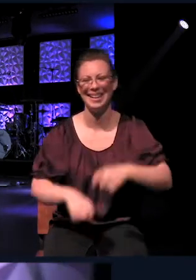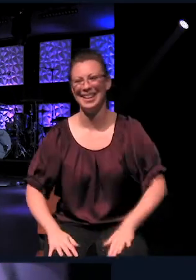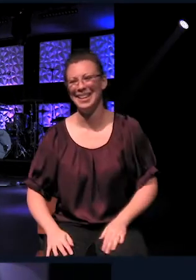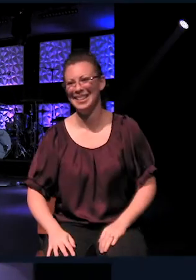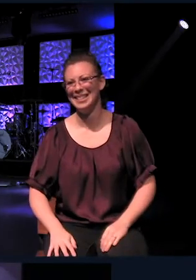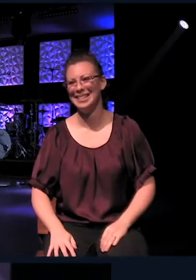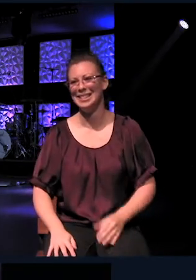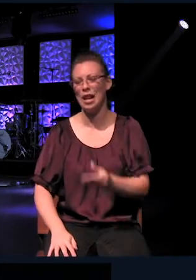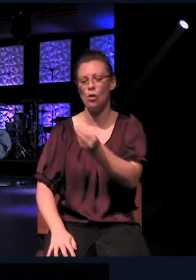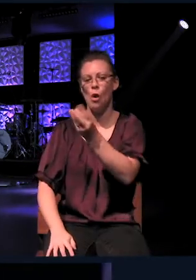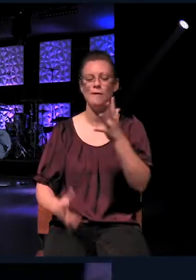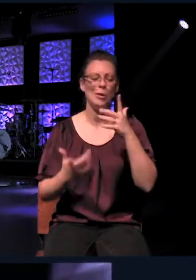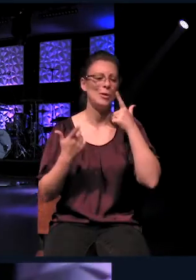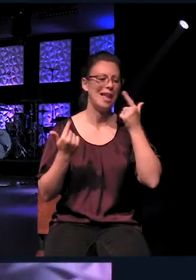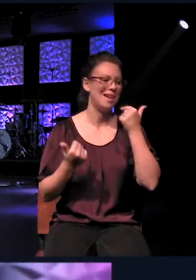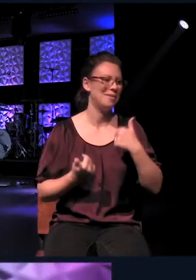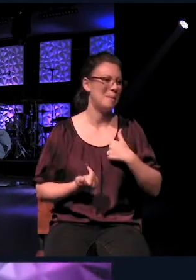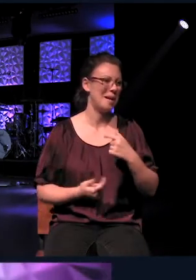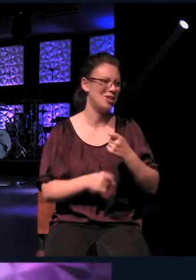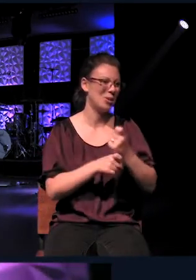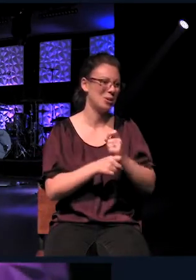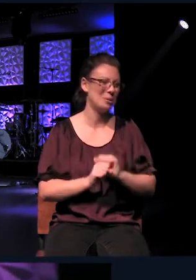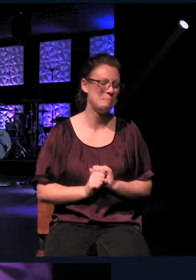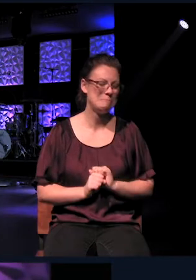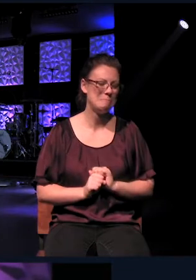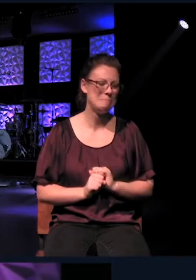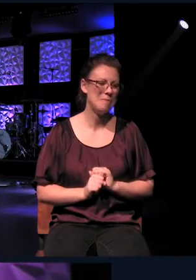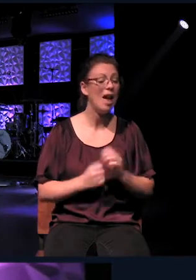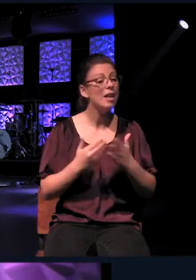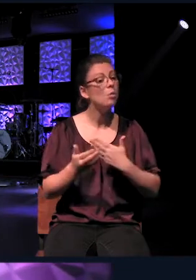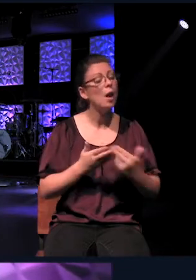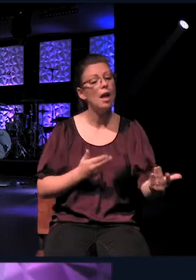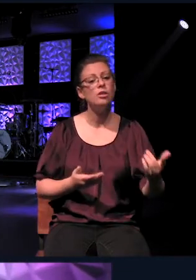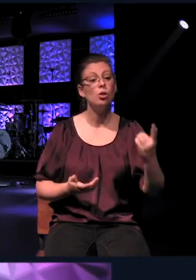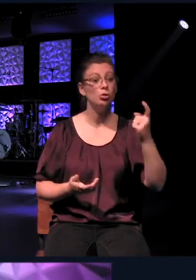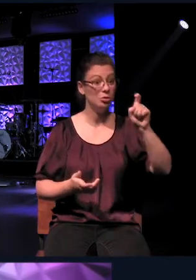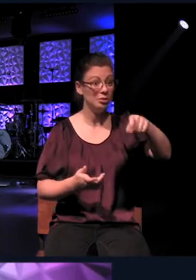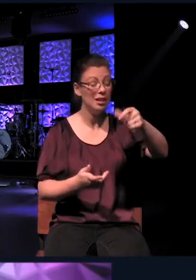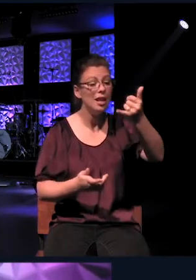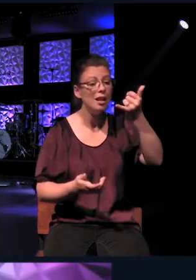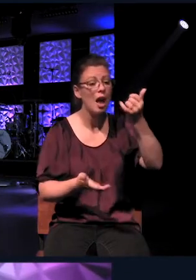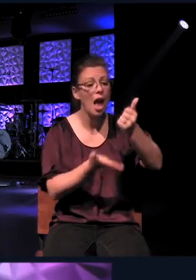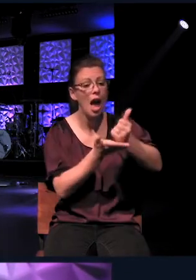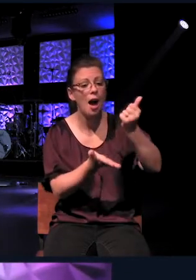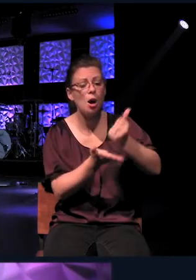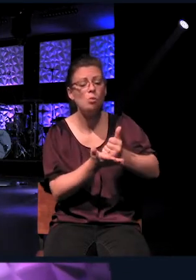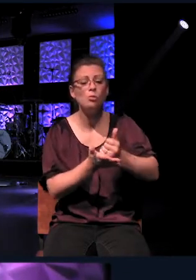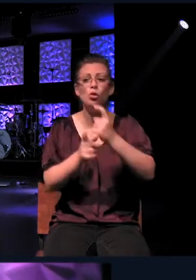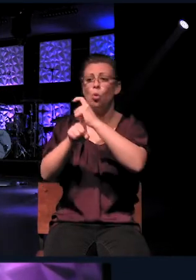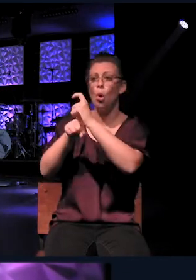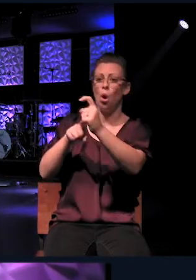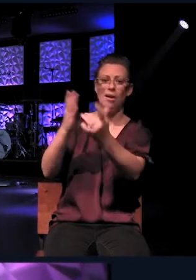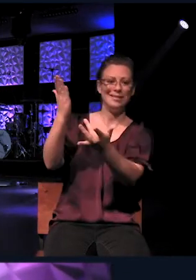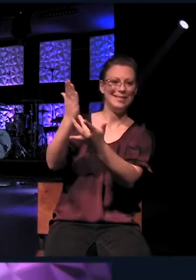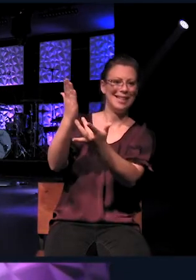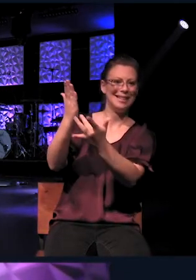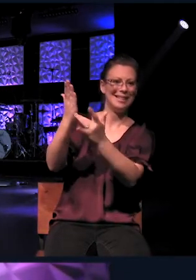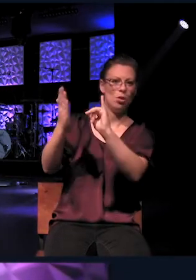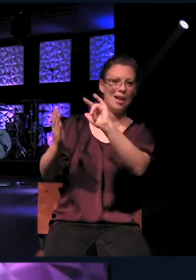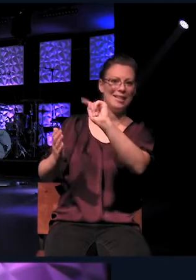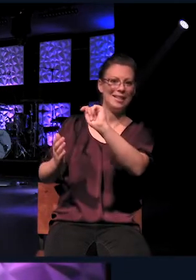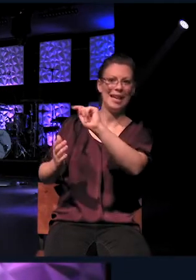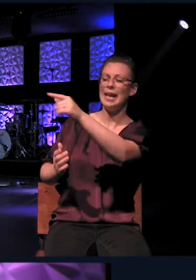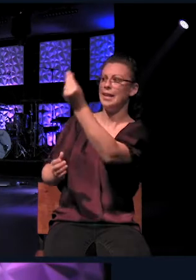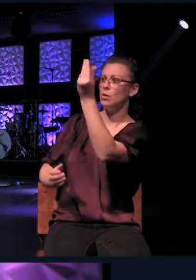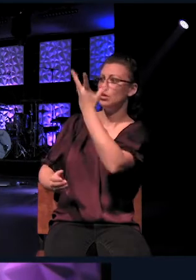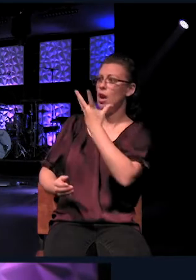I covered my Apple up. And you probably, when you call the tech department or you call for help, they tell you something along the lines of, did you try turning it off